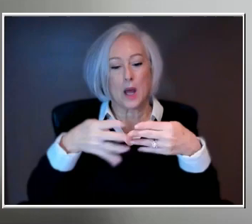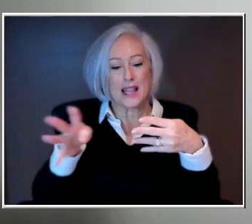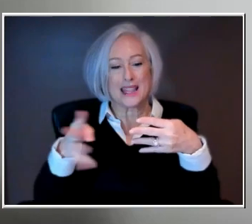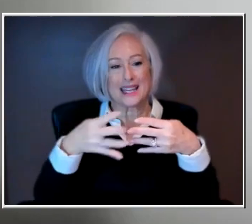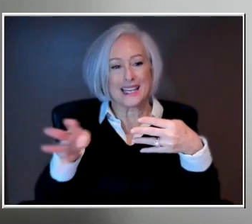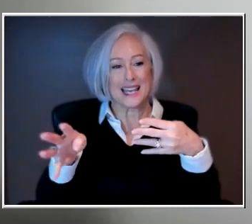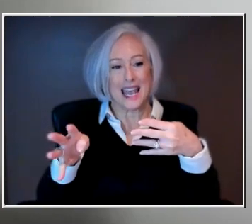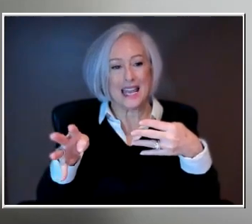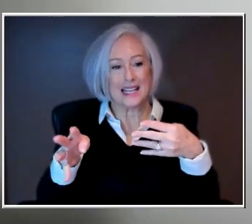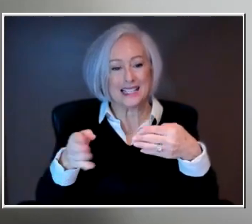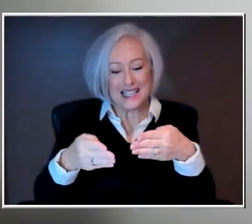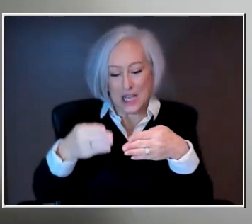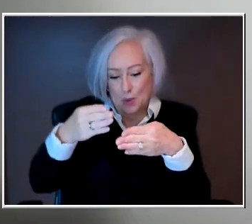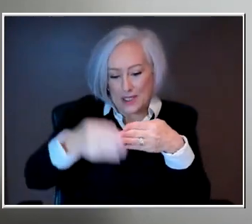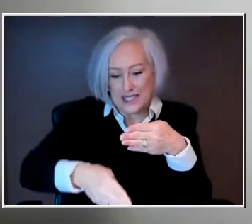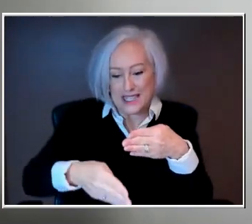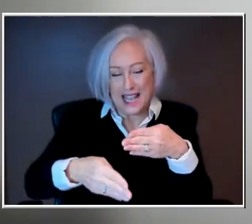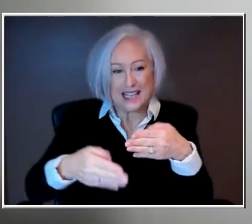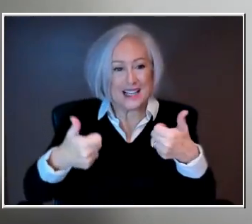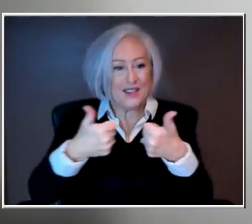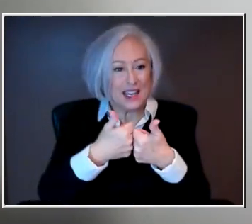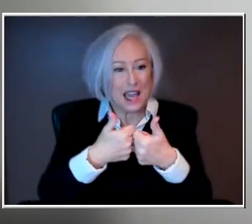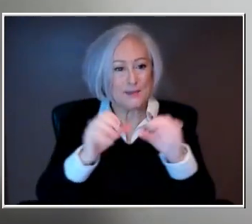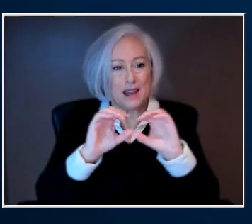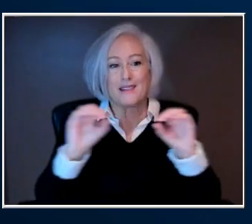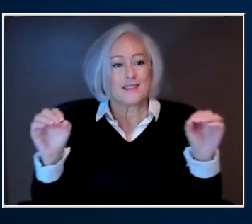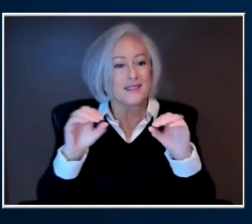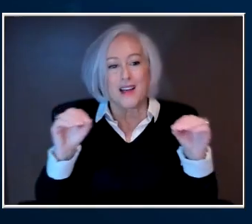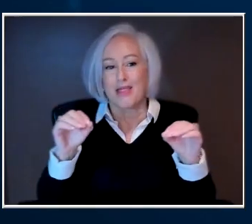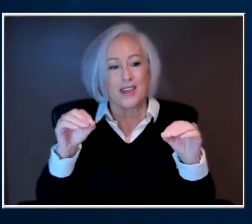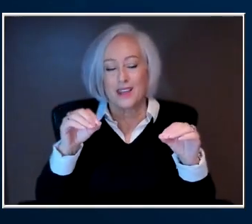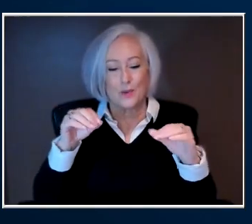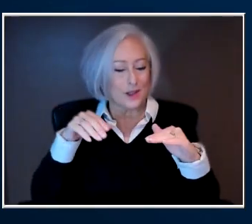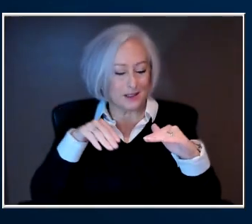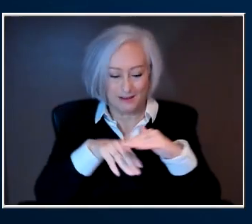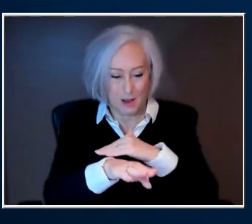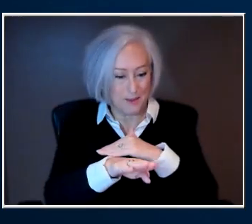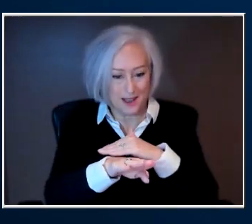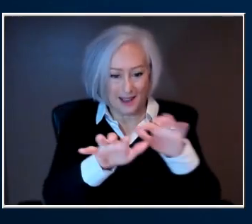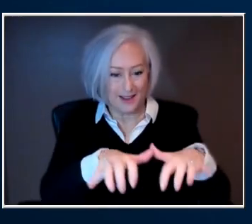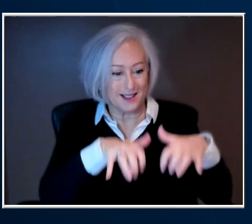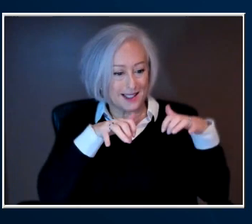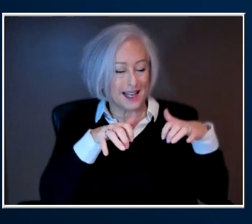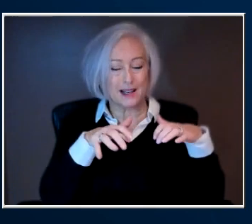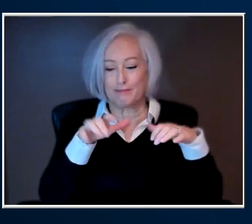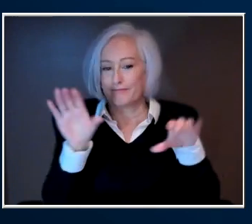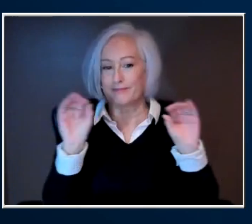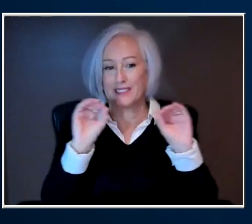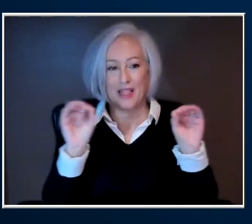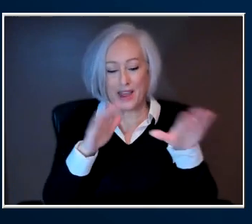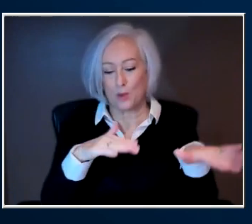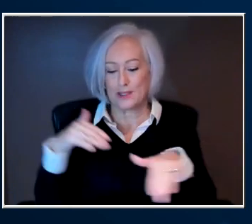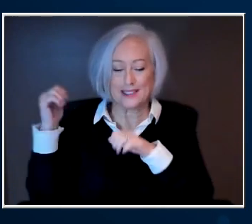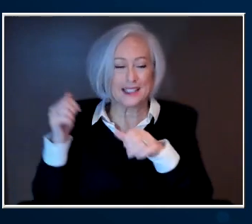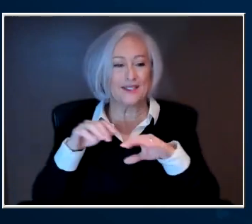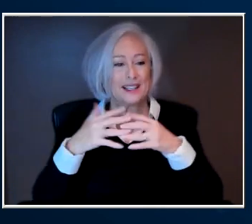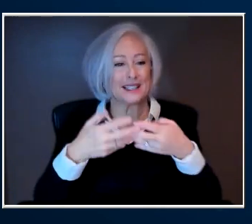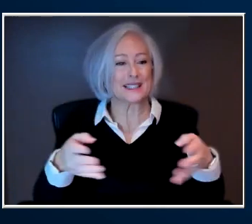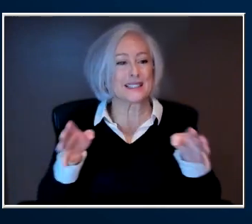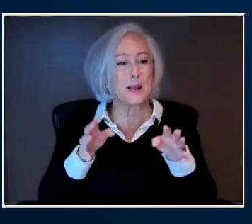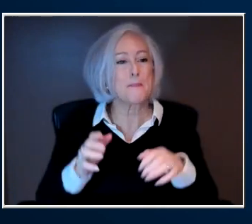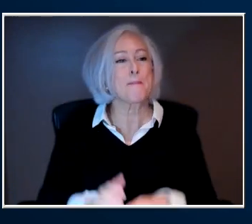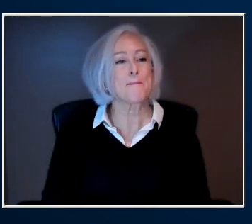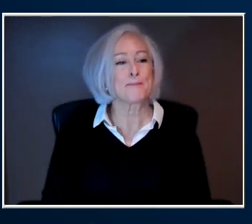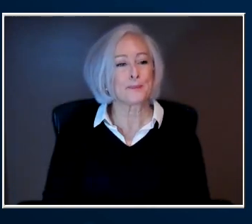nothing was getting in and out. So we'll do what we got to do. Another question for you, Dr. Allen. Jeremy wants to know, how does